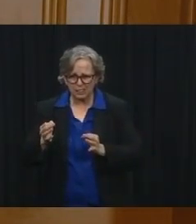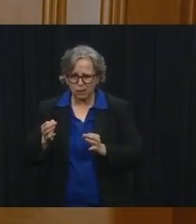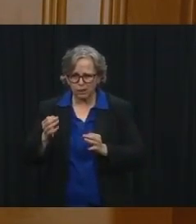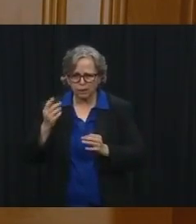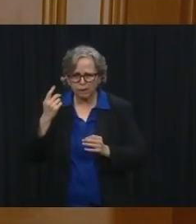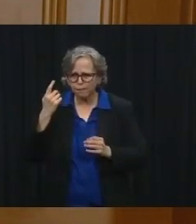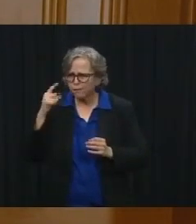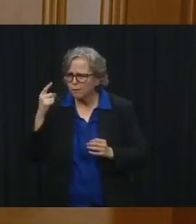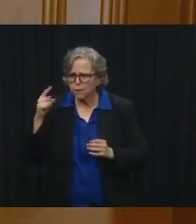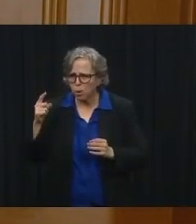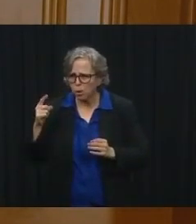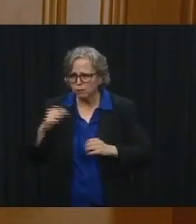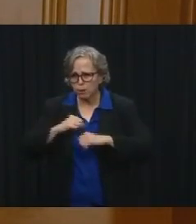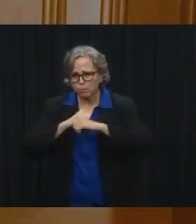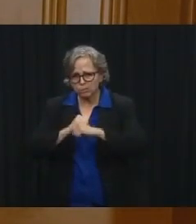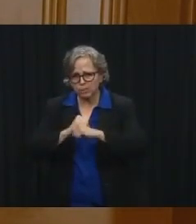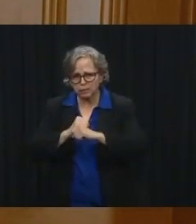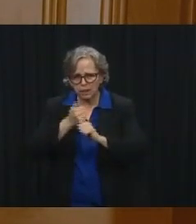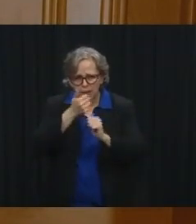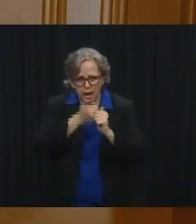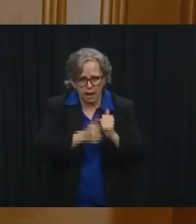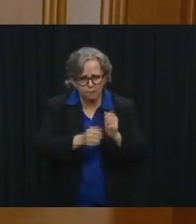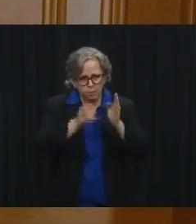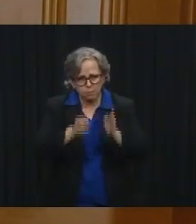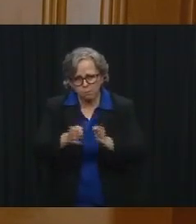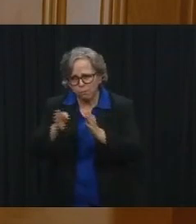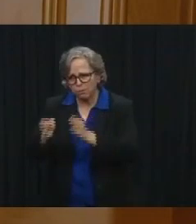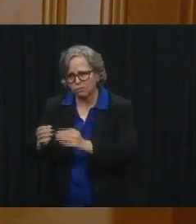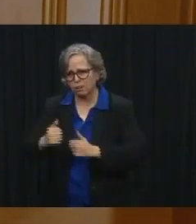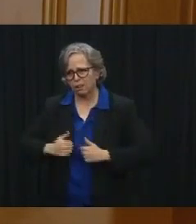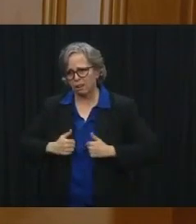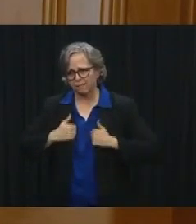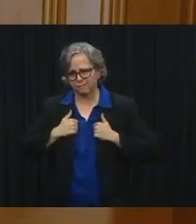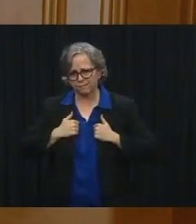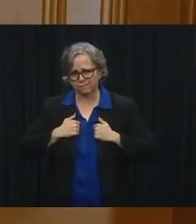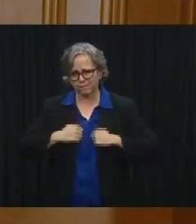how we come back. I want to talk a little bit about our economy.